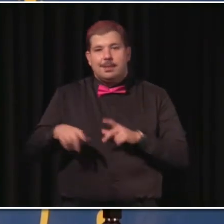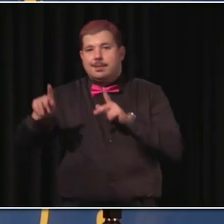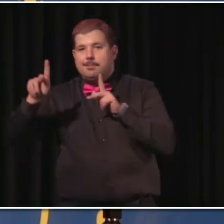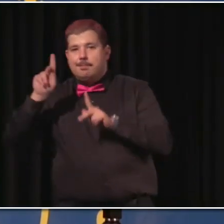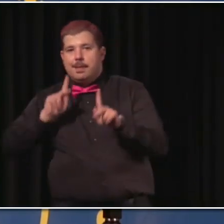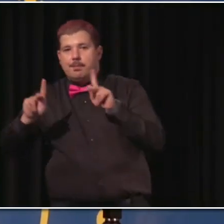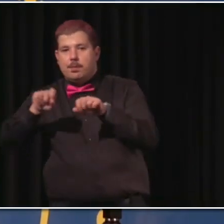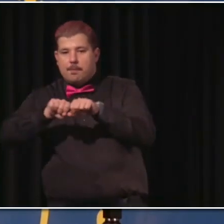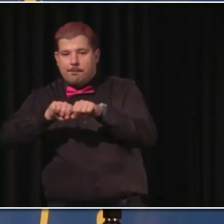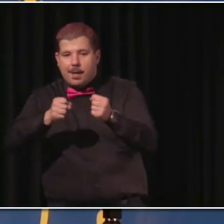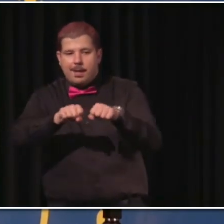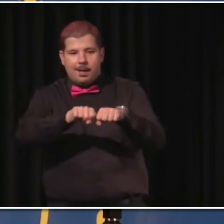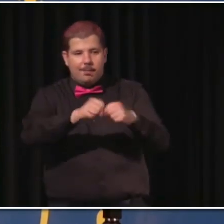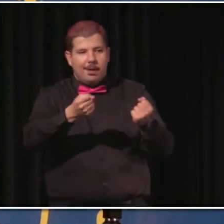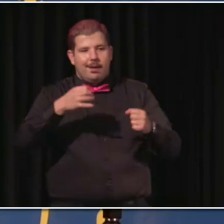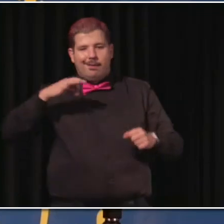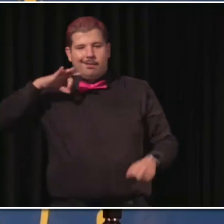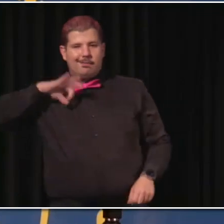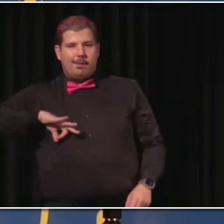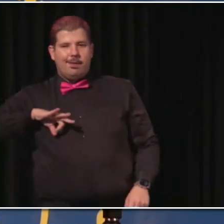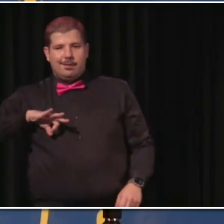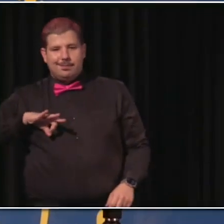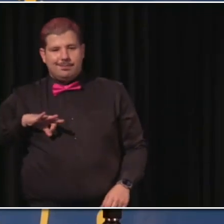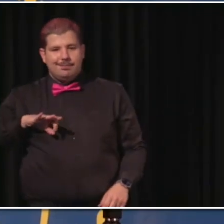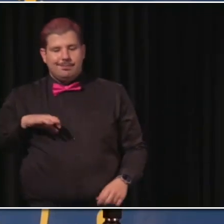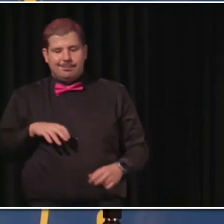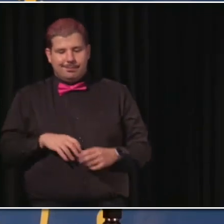people breaking them for profit.